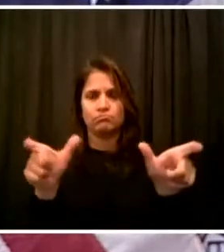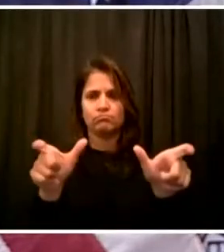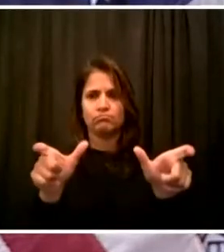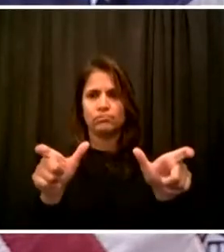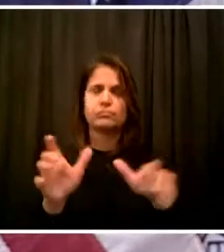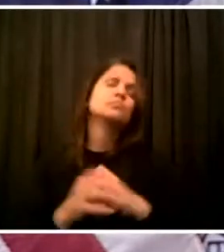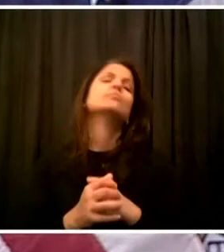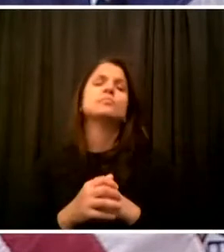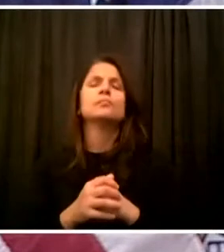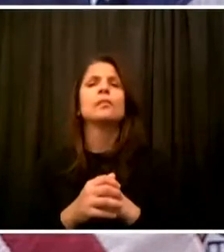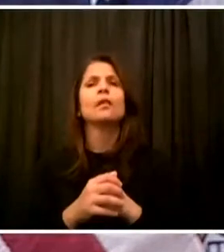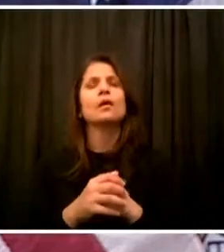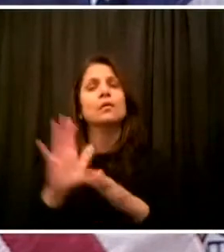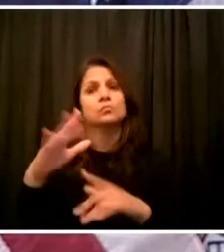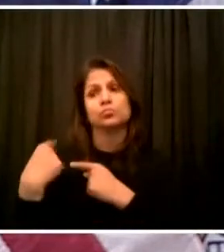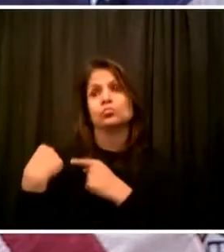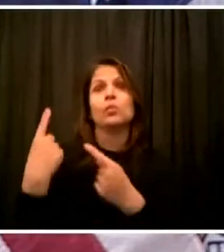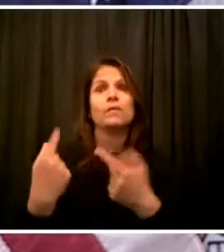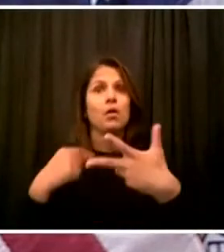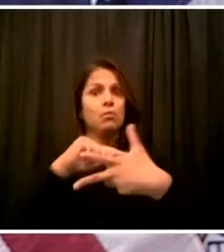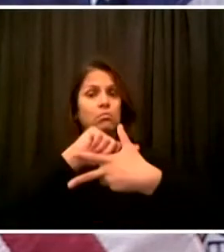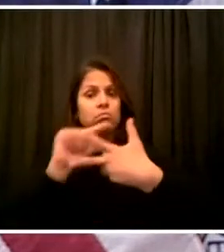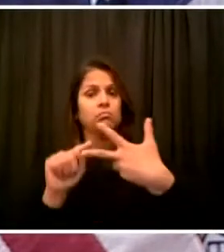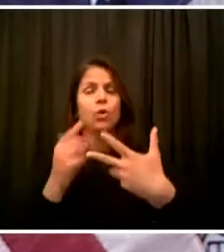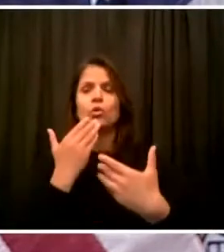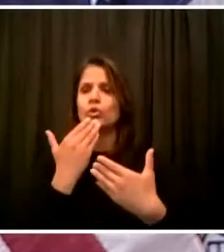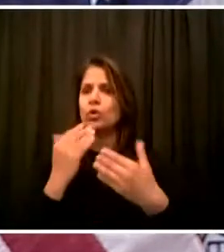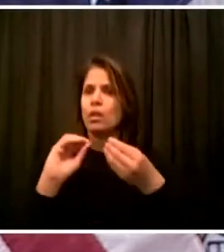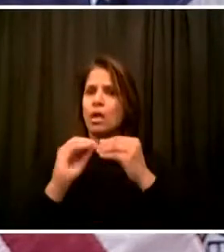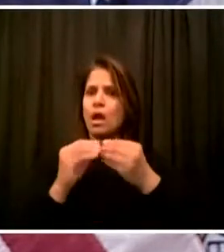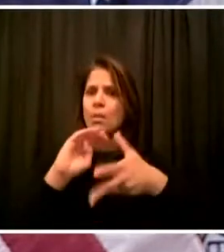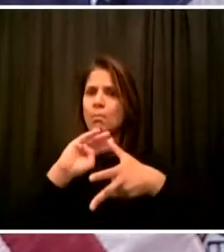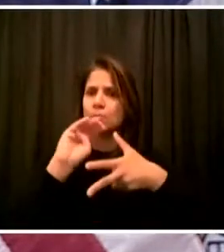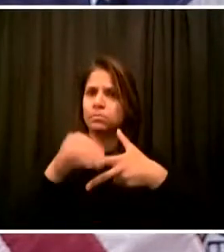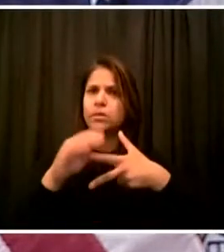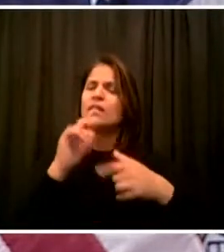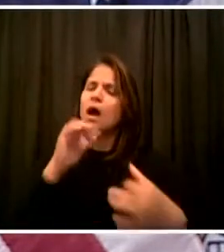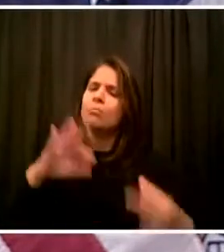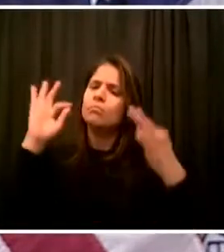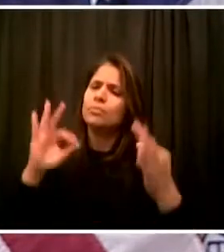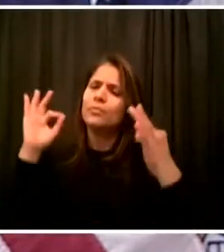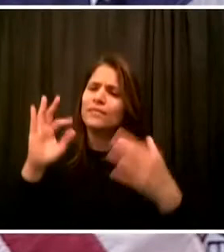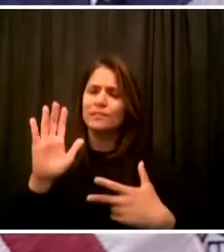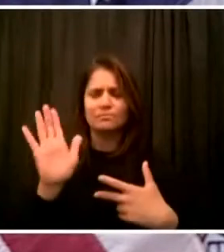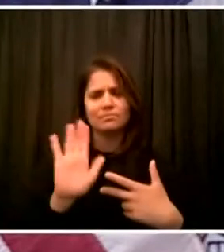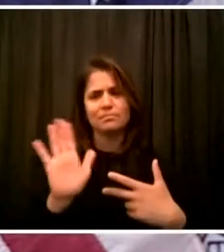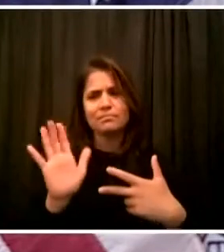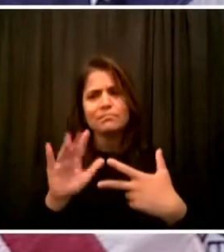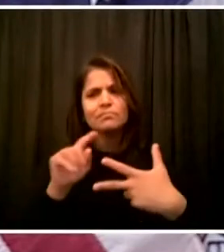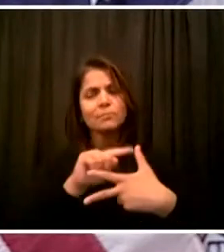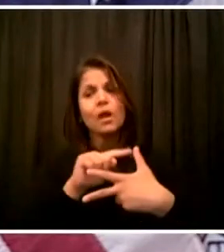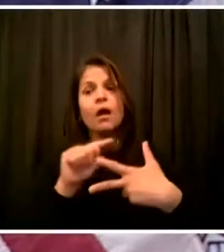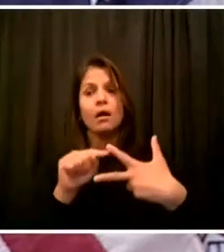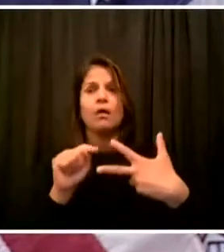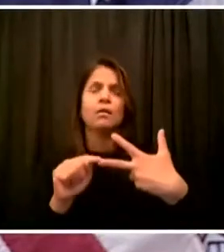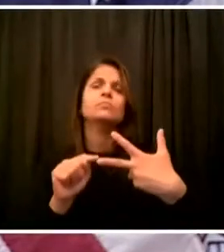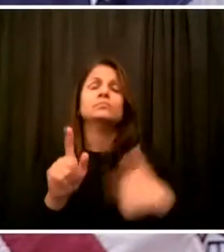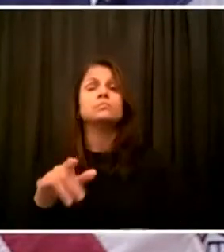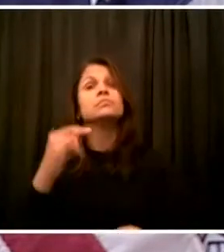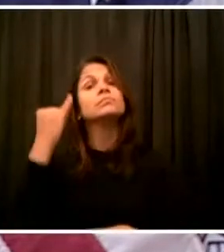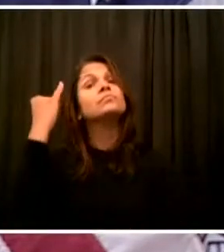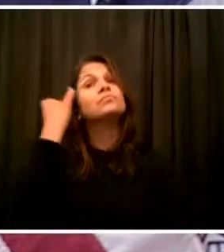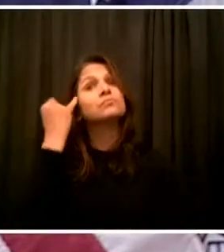are getting in range now of hitting all our numbers in the first half of June. And then if it's consistent, that's when we take the